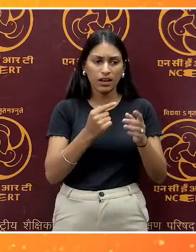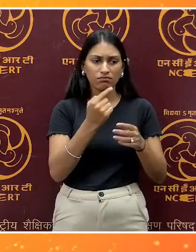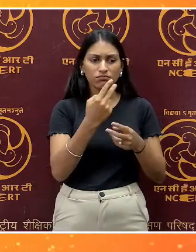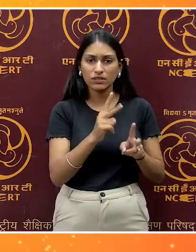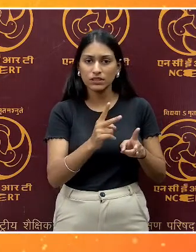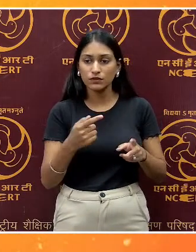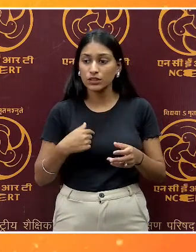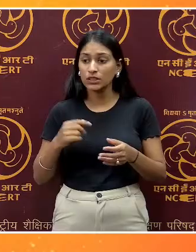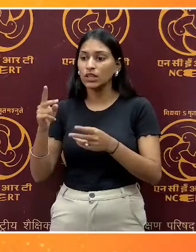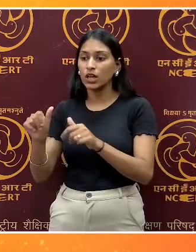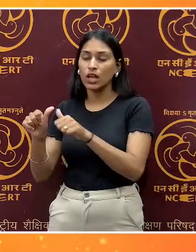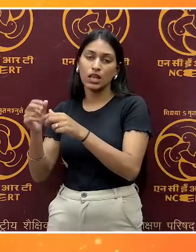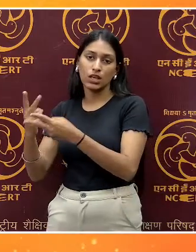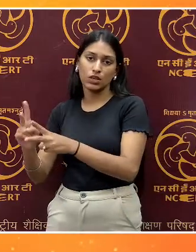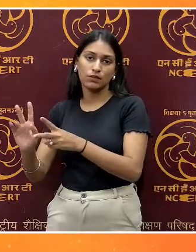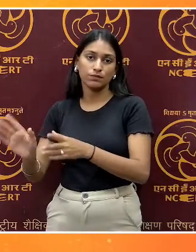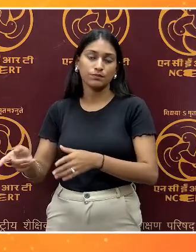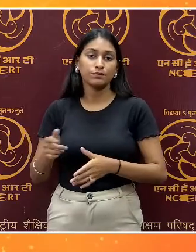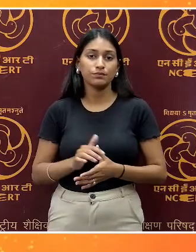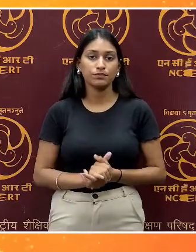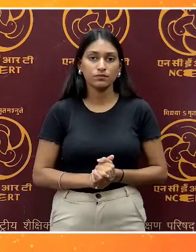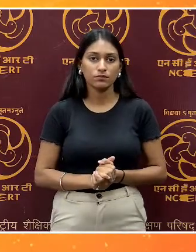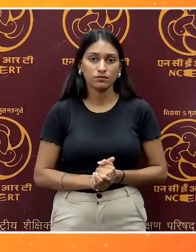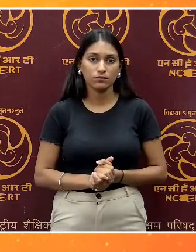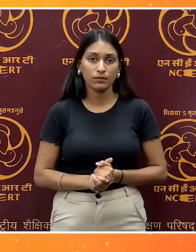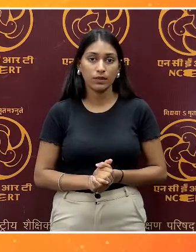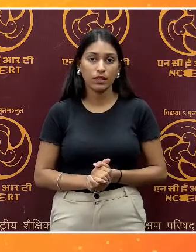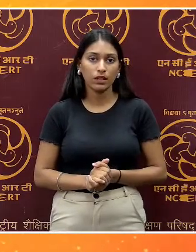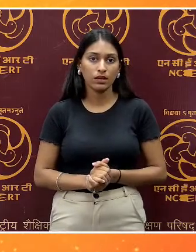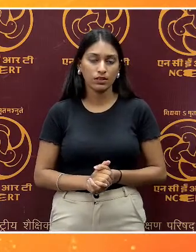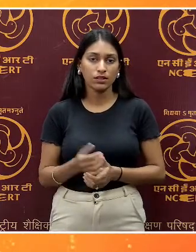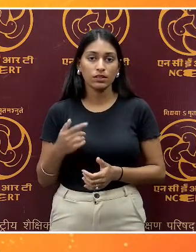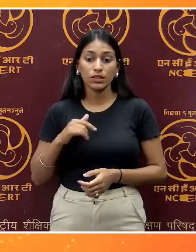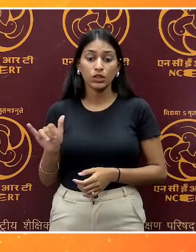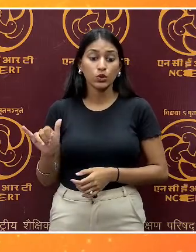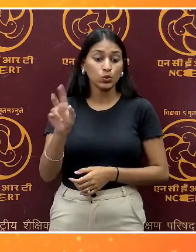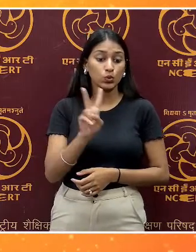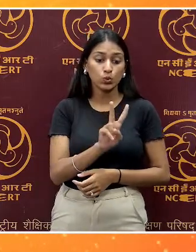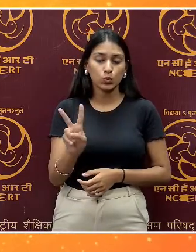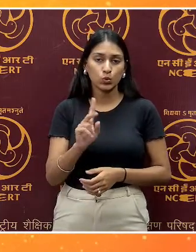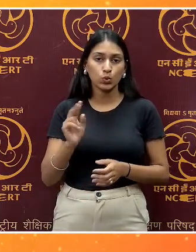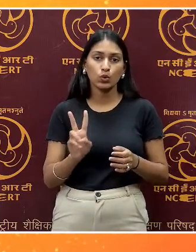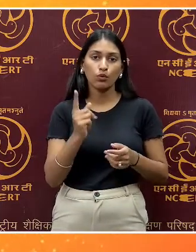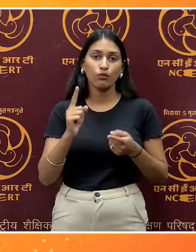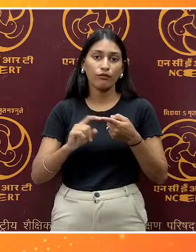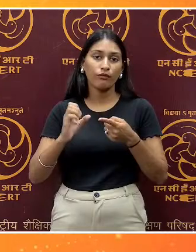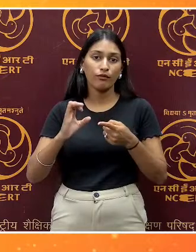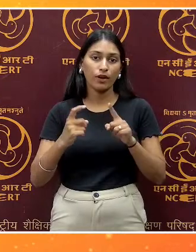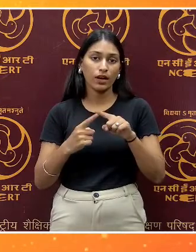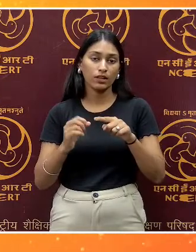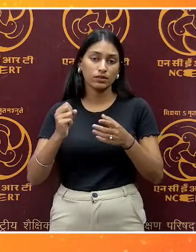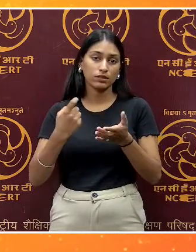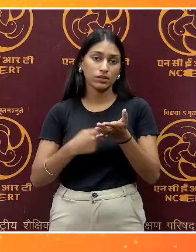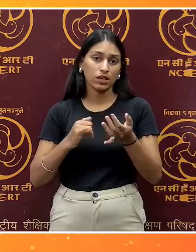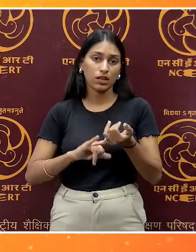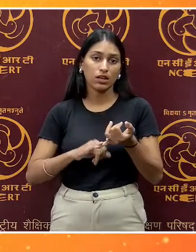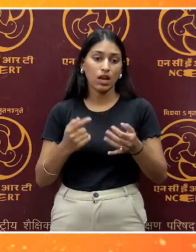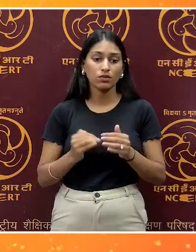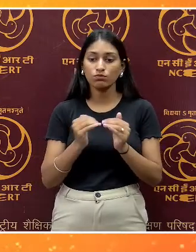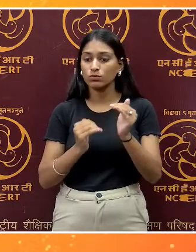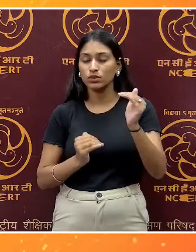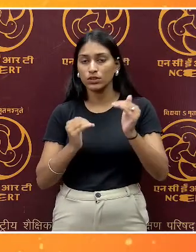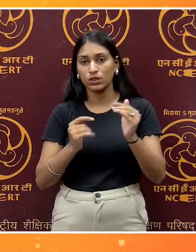into B. This will always imply that the two vectors are zero vectors are null vectors.